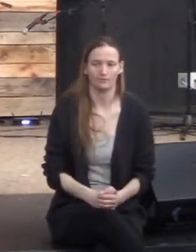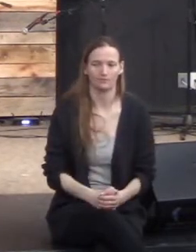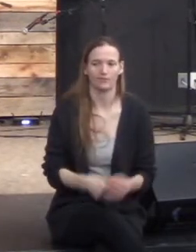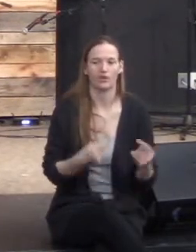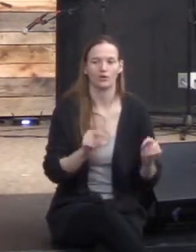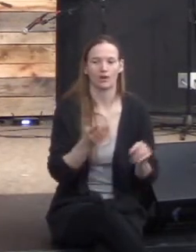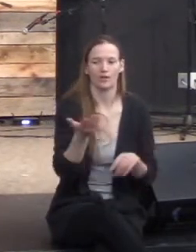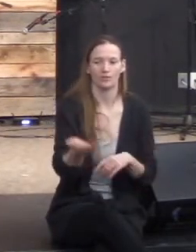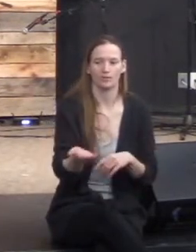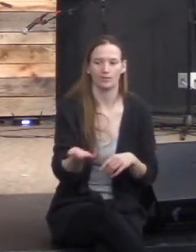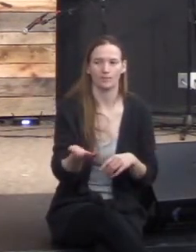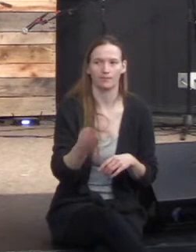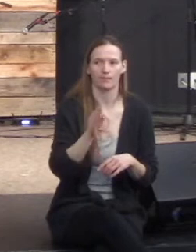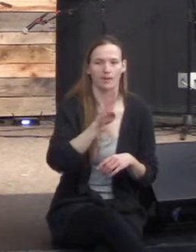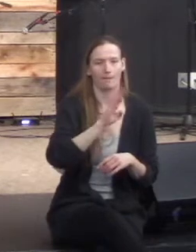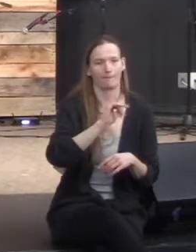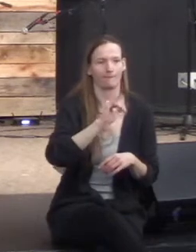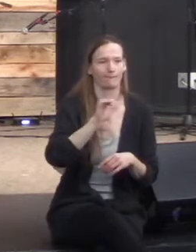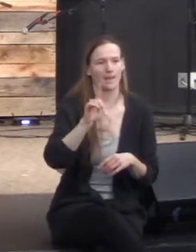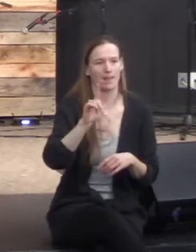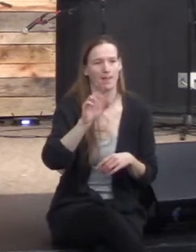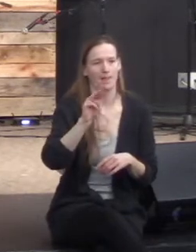Try this one. Bill Moulden,